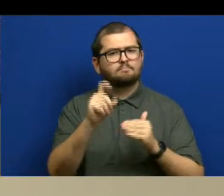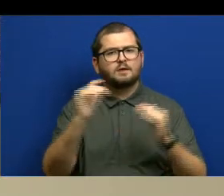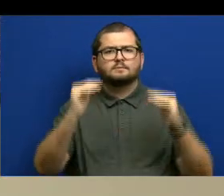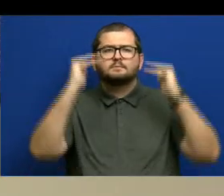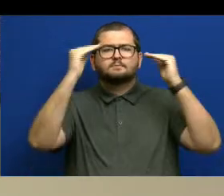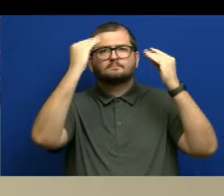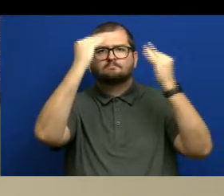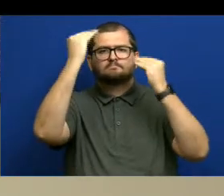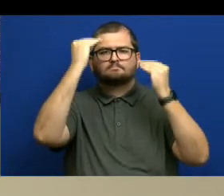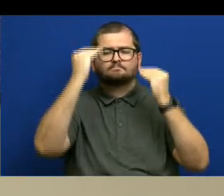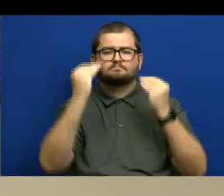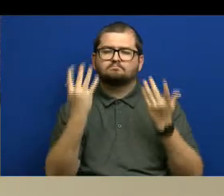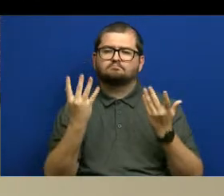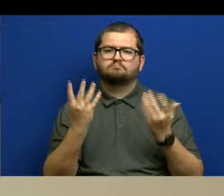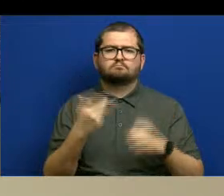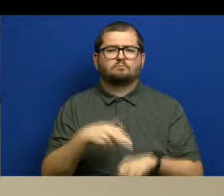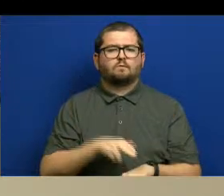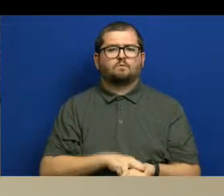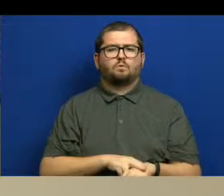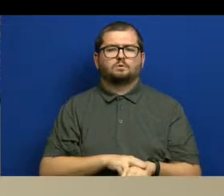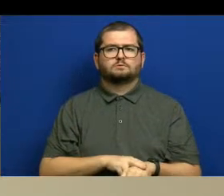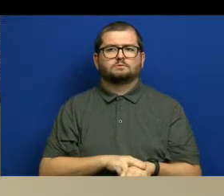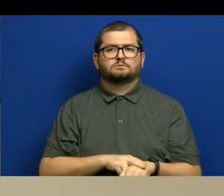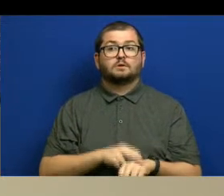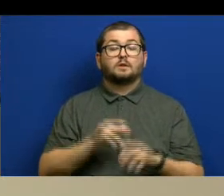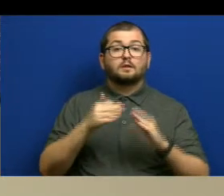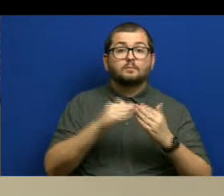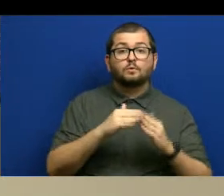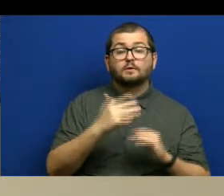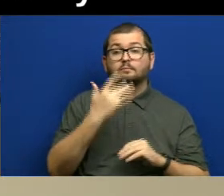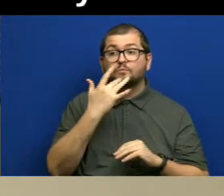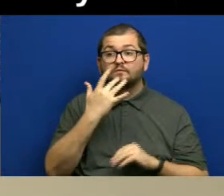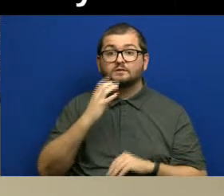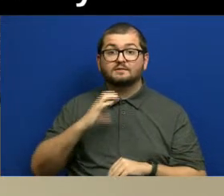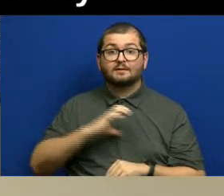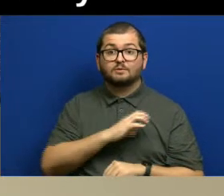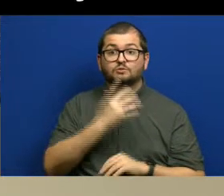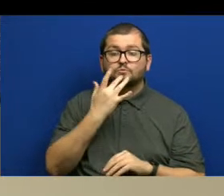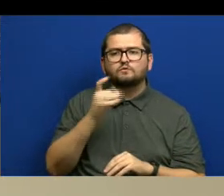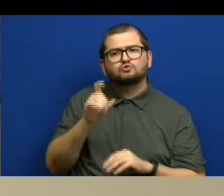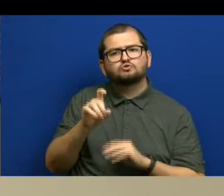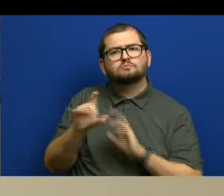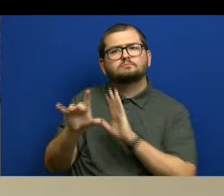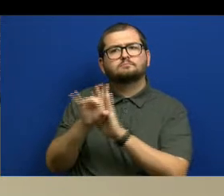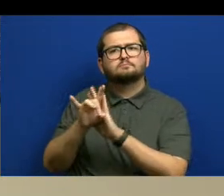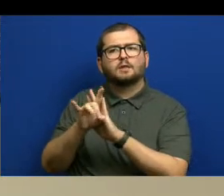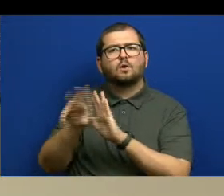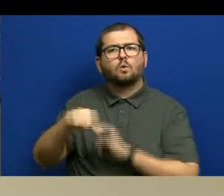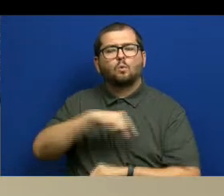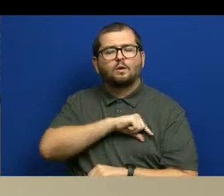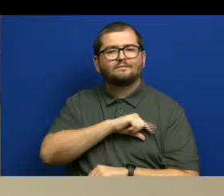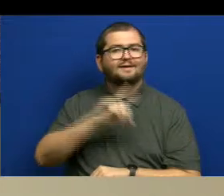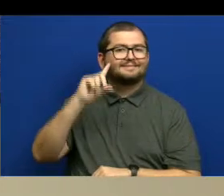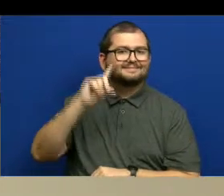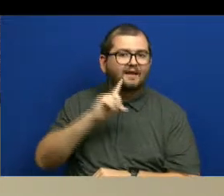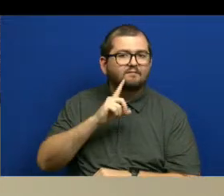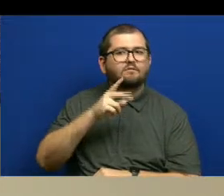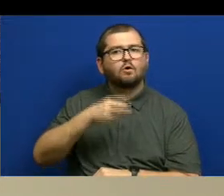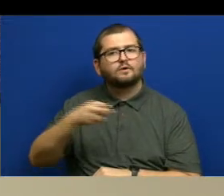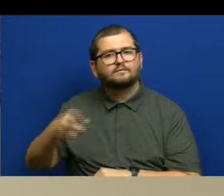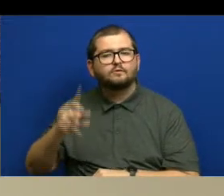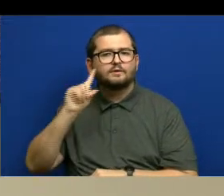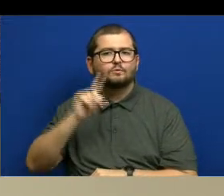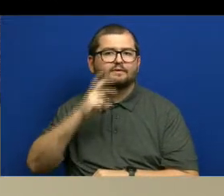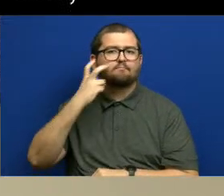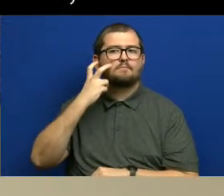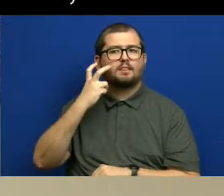director. As always, the preference for the community and the commission would be to select a qualified deaf, hard of hearing, or deafblind individual